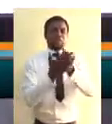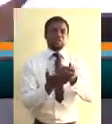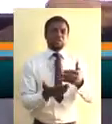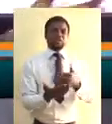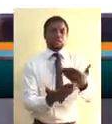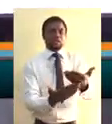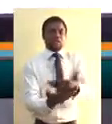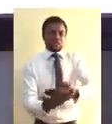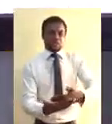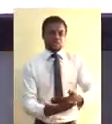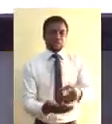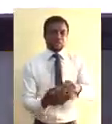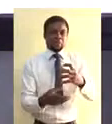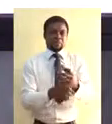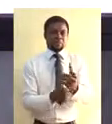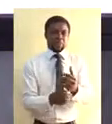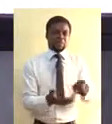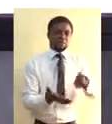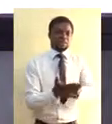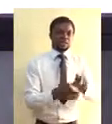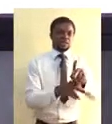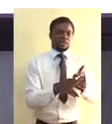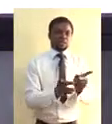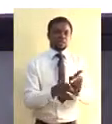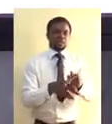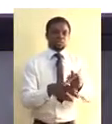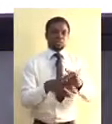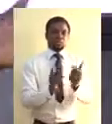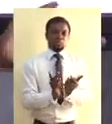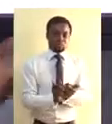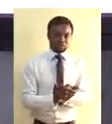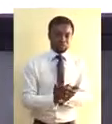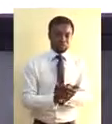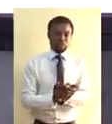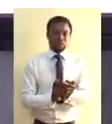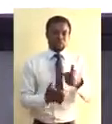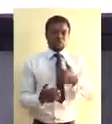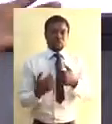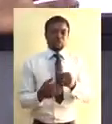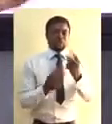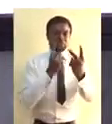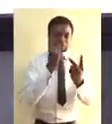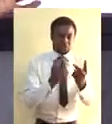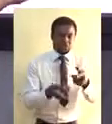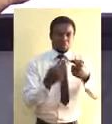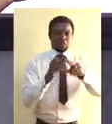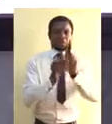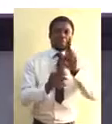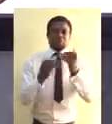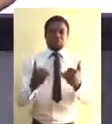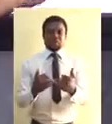income. By making all these products. We have a video coming up soon, right after our discussion, but I want us to look